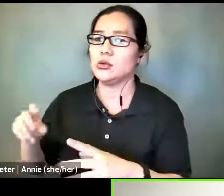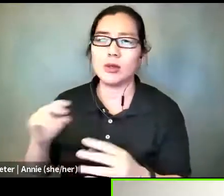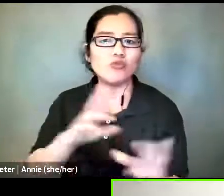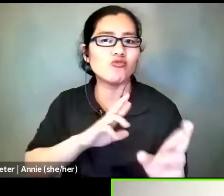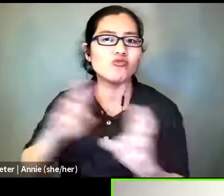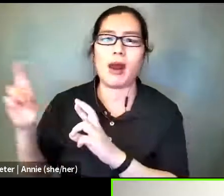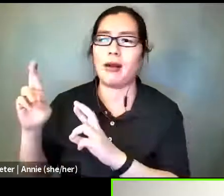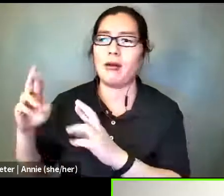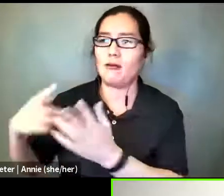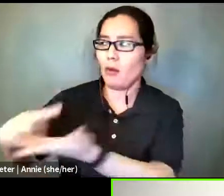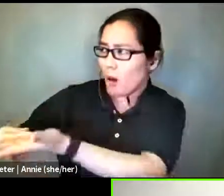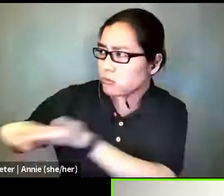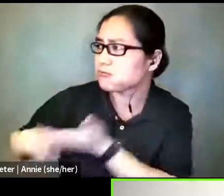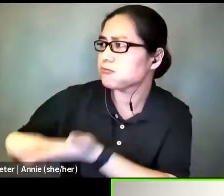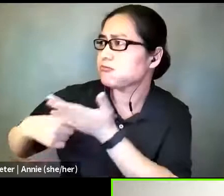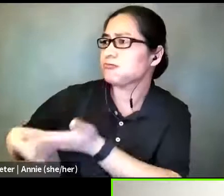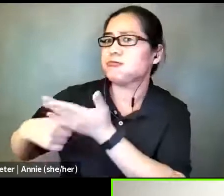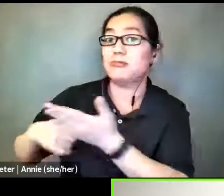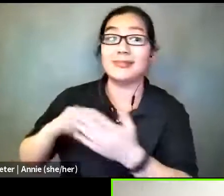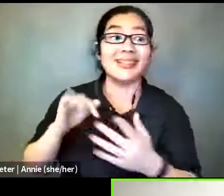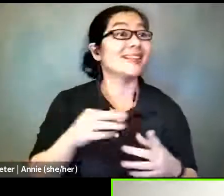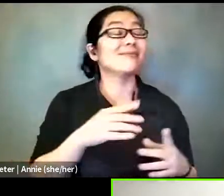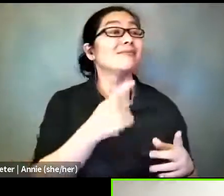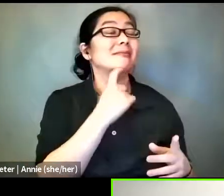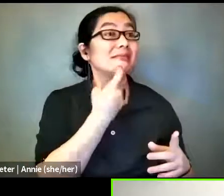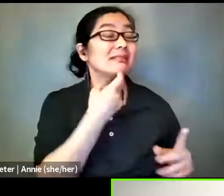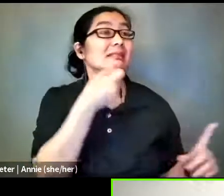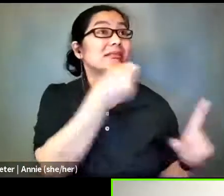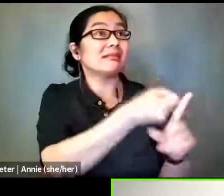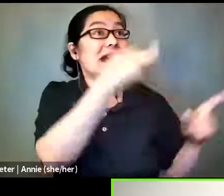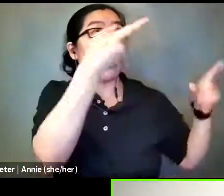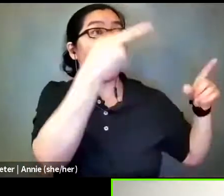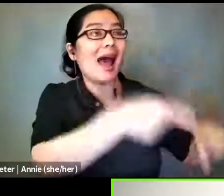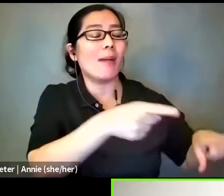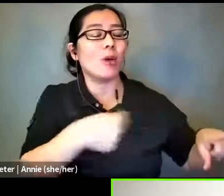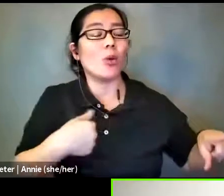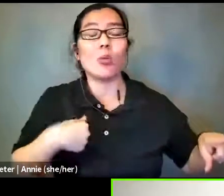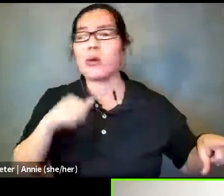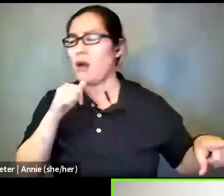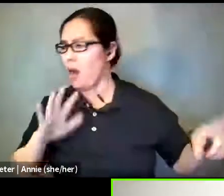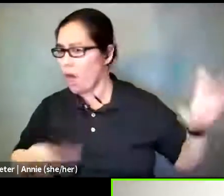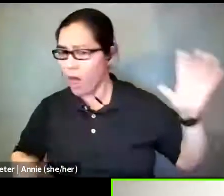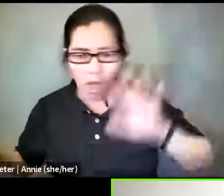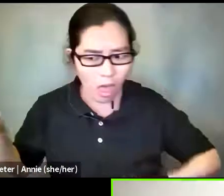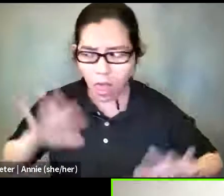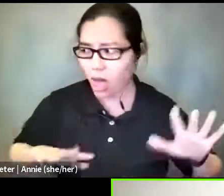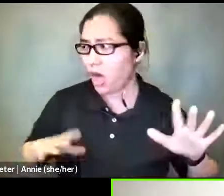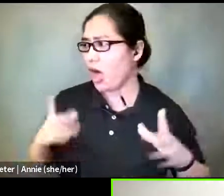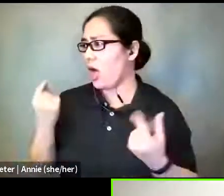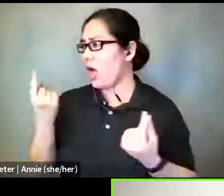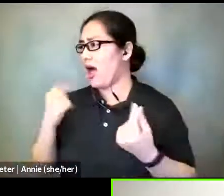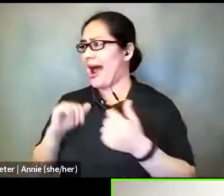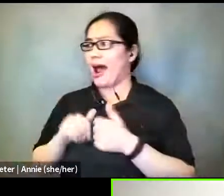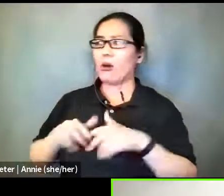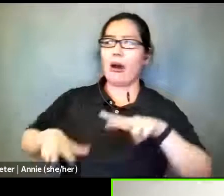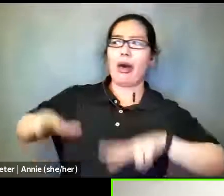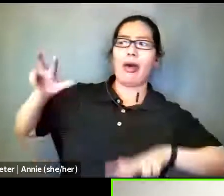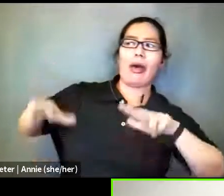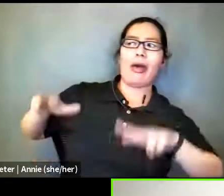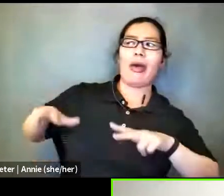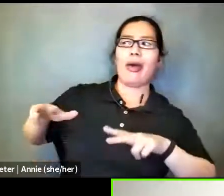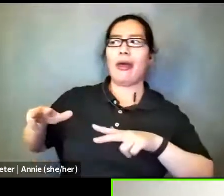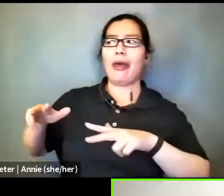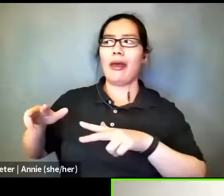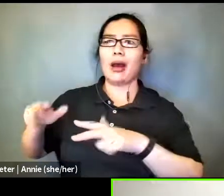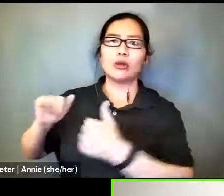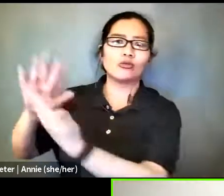when a major incident happens, we are not left thinking, what should I say? How can I address this? We should